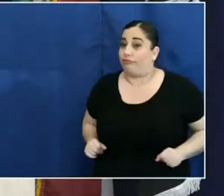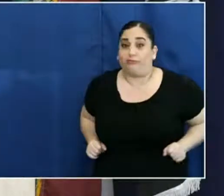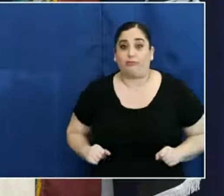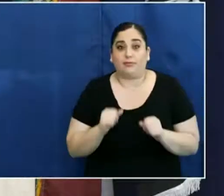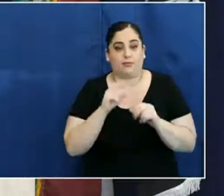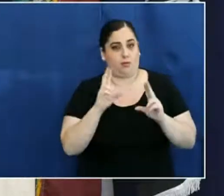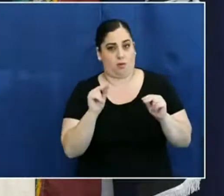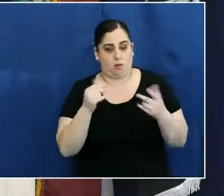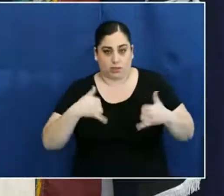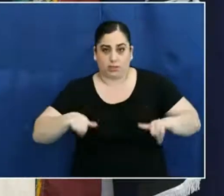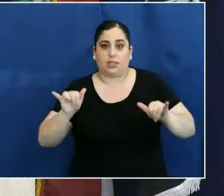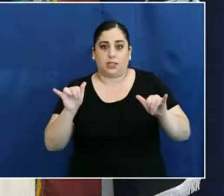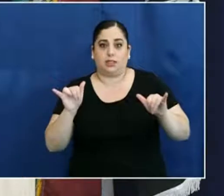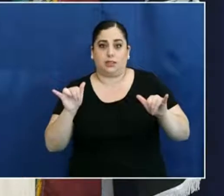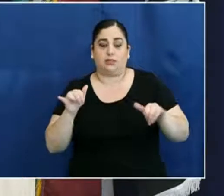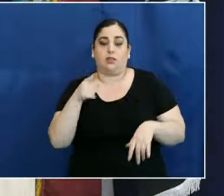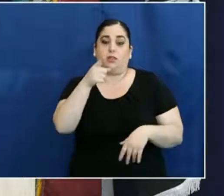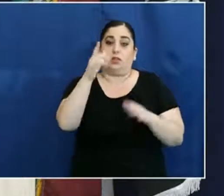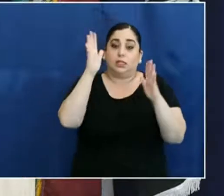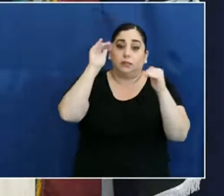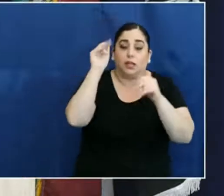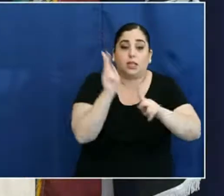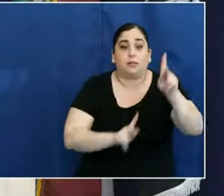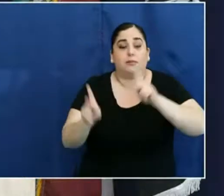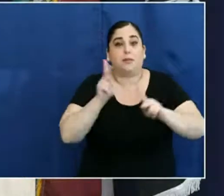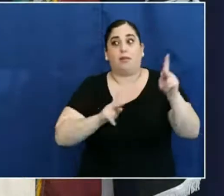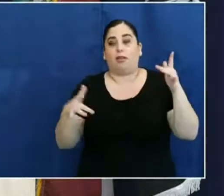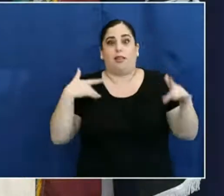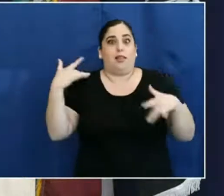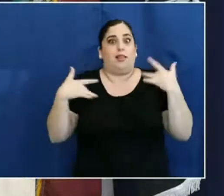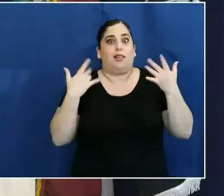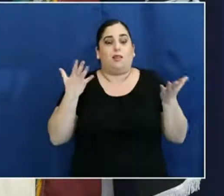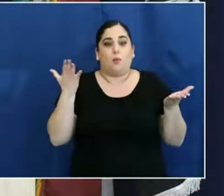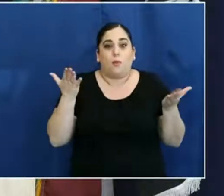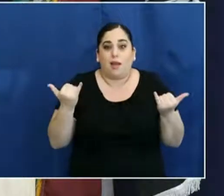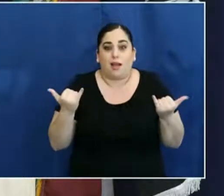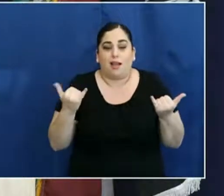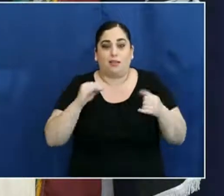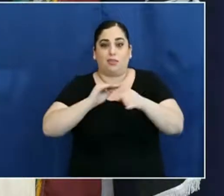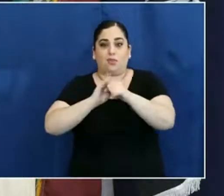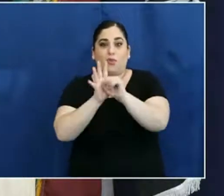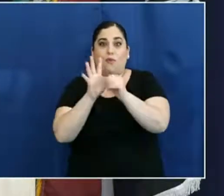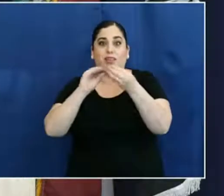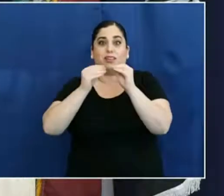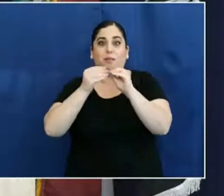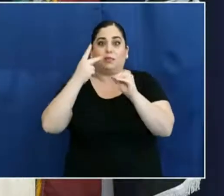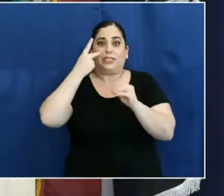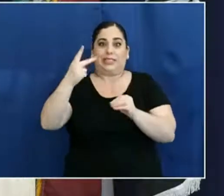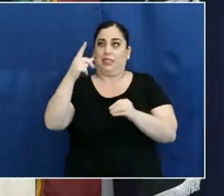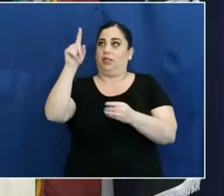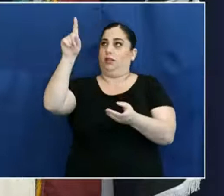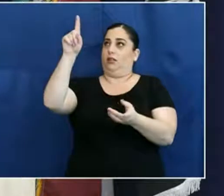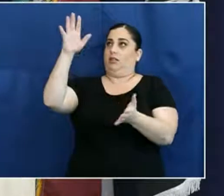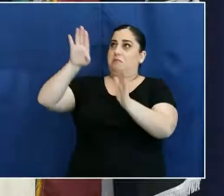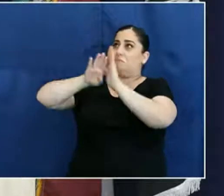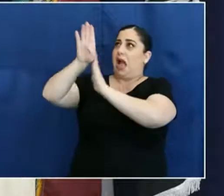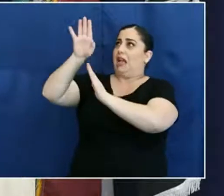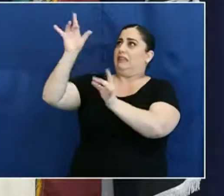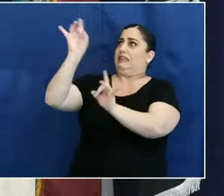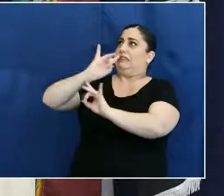and increasing vaccines, and so if that's our excitement, we want to continue to be excited, which means we want to continue to be